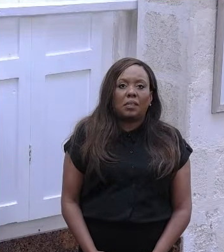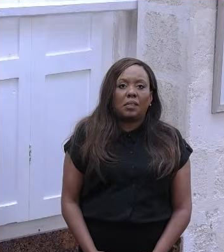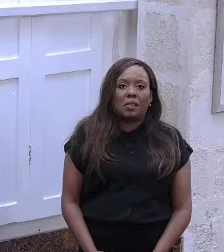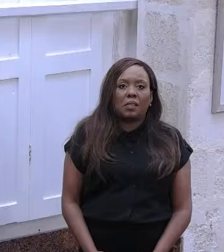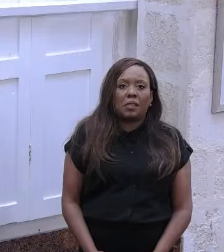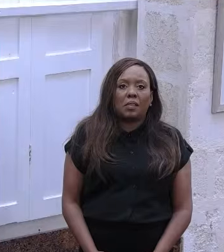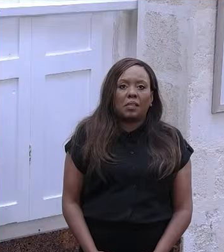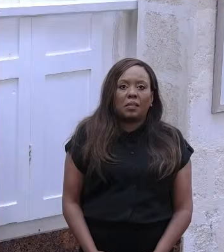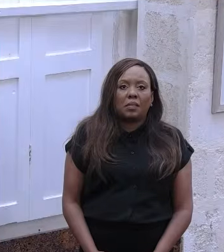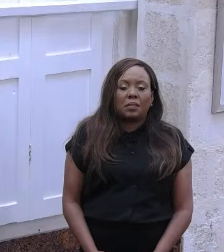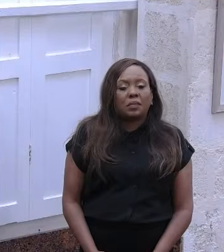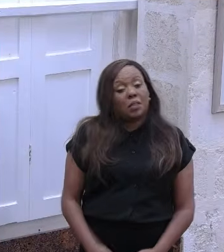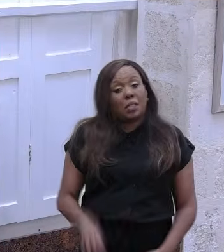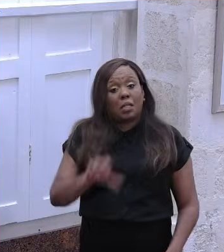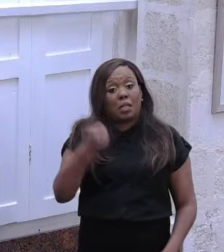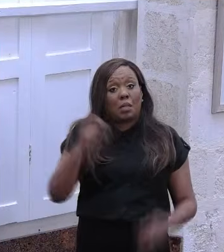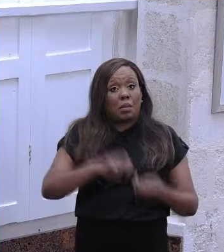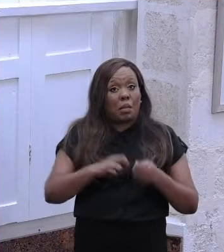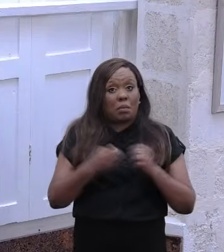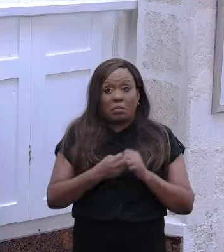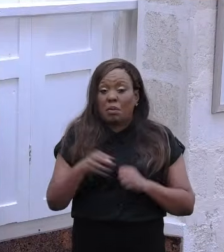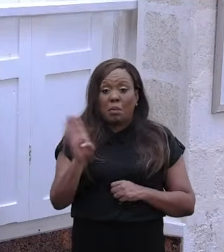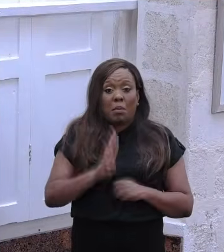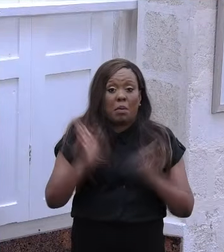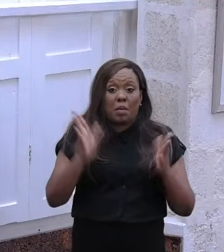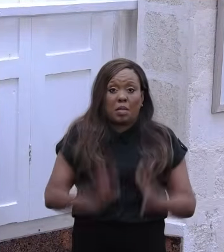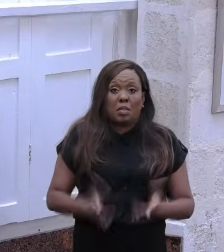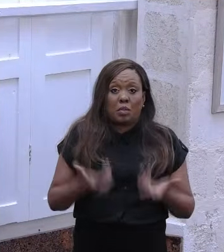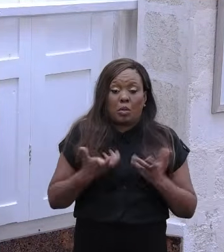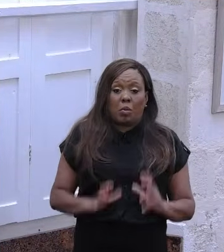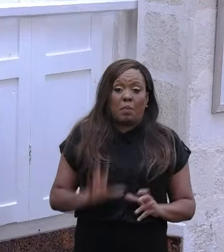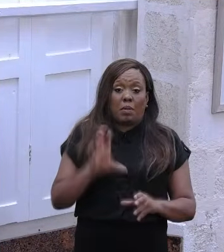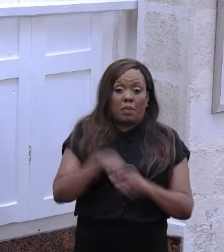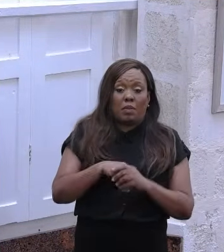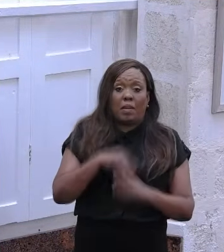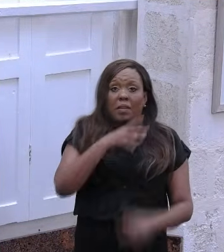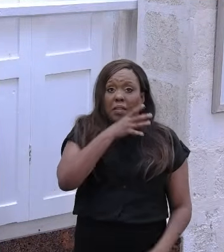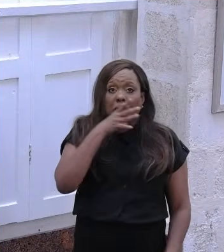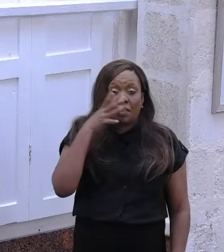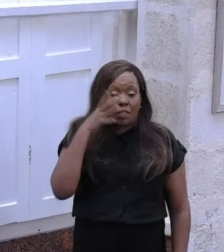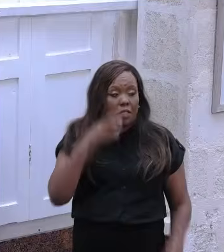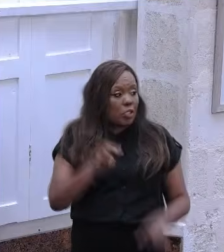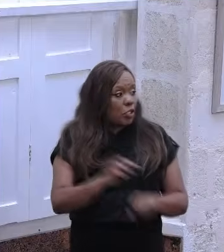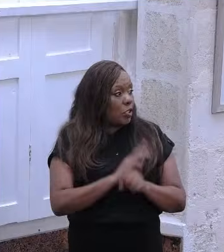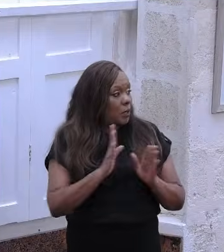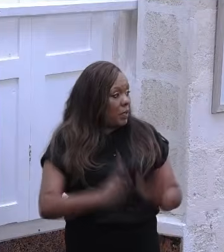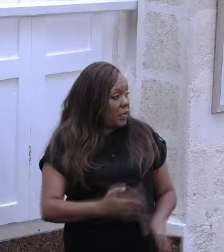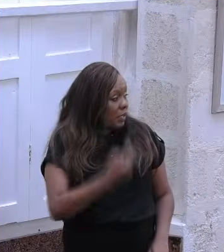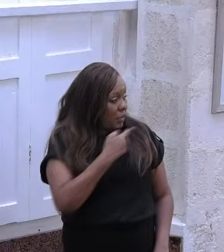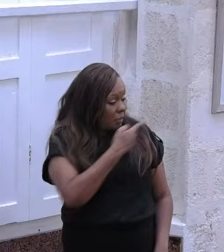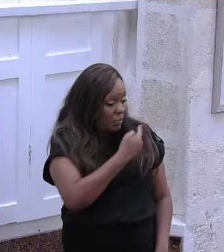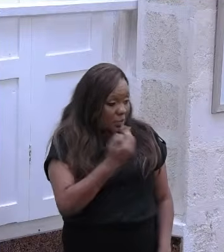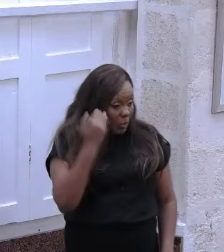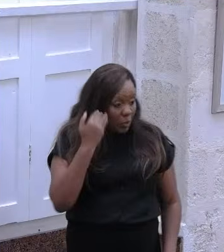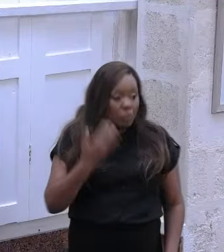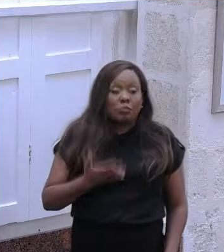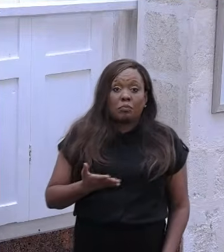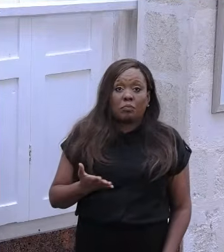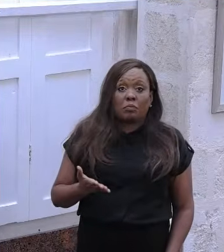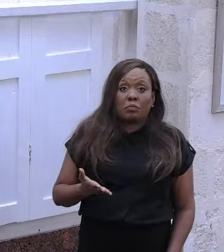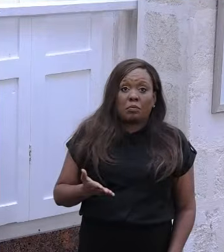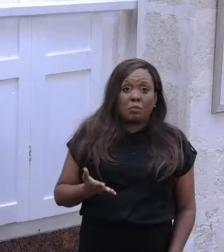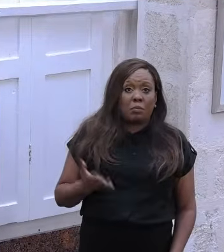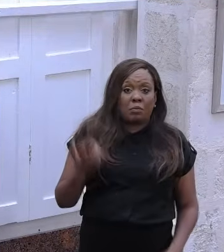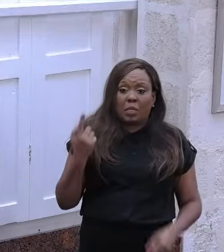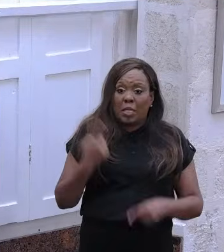from agriculture. And the minister here can tell you that we would have gone through a period as a country where you could not find